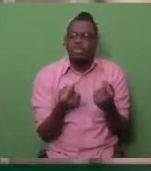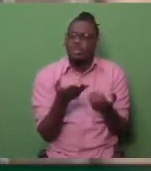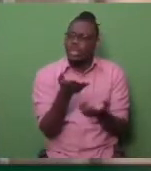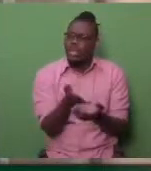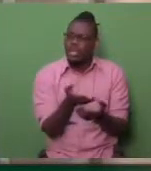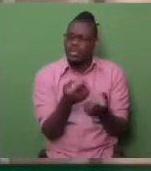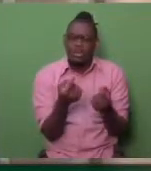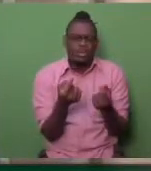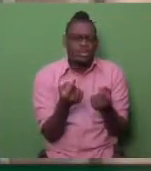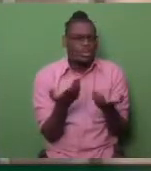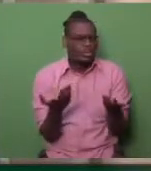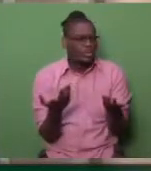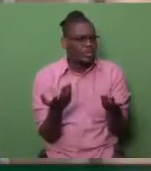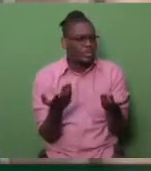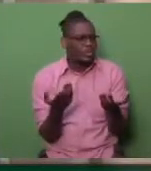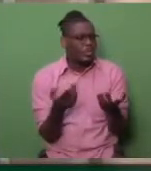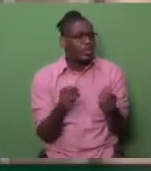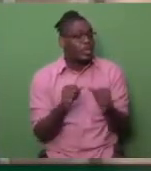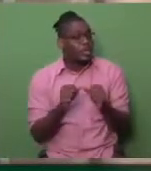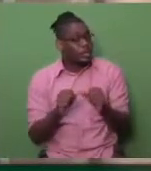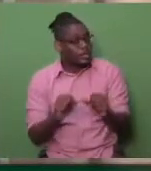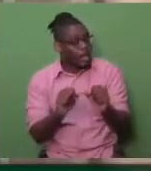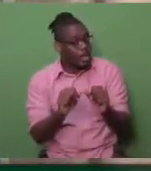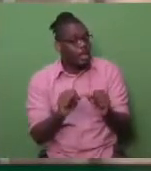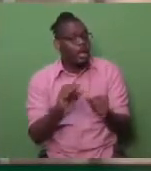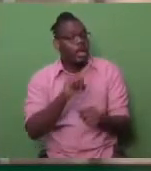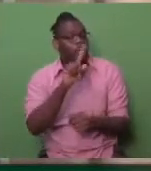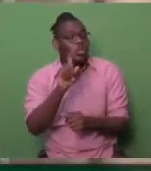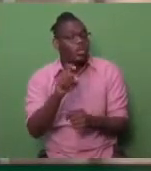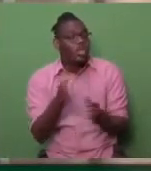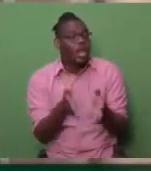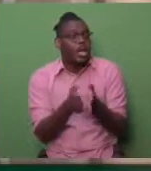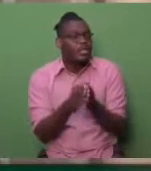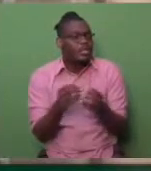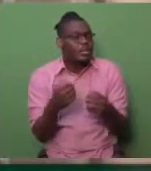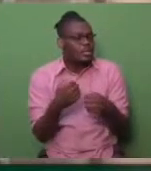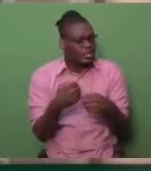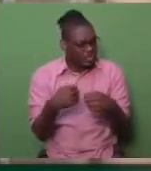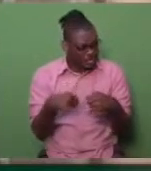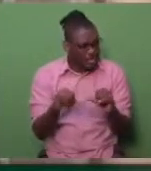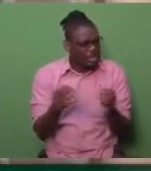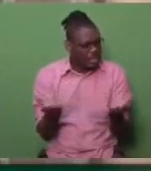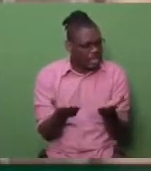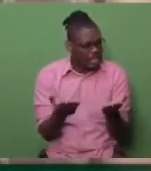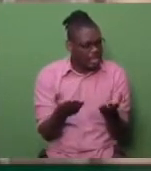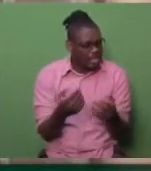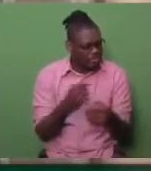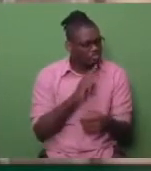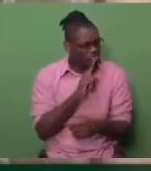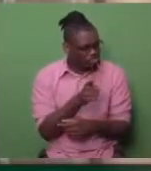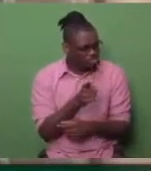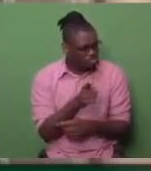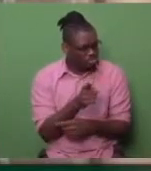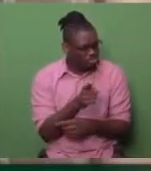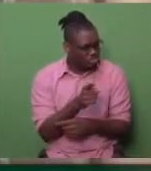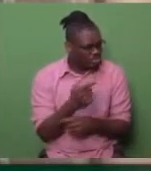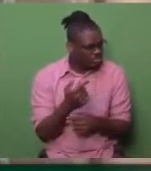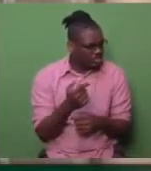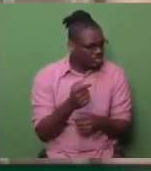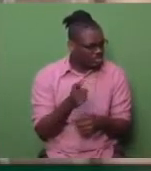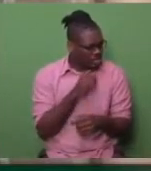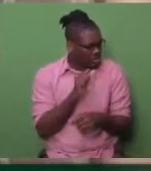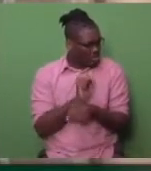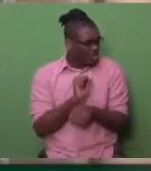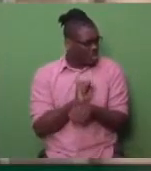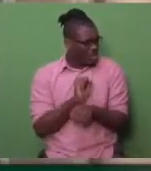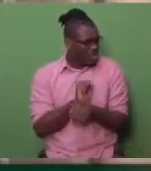asking, is it true that they are still here? Is it true that they're not dealing with the radar? And is it true that